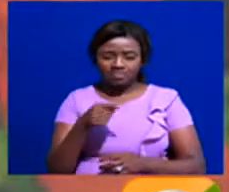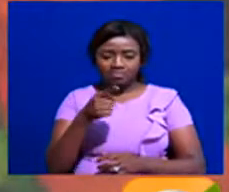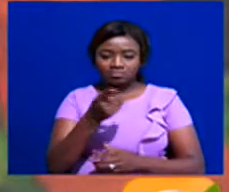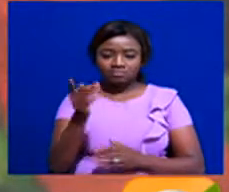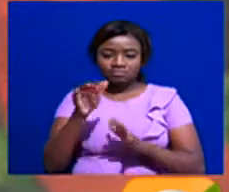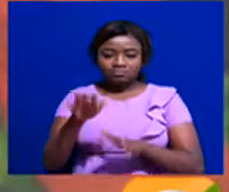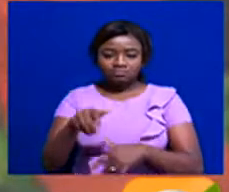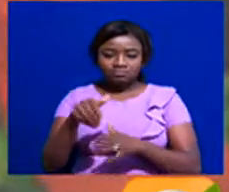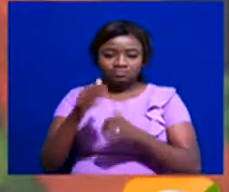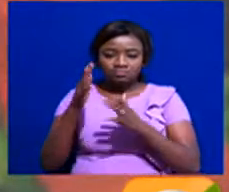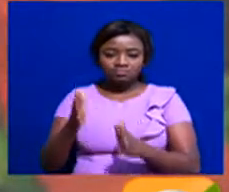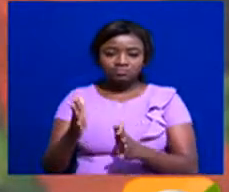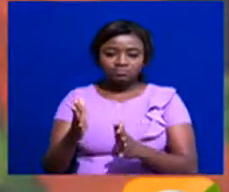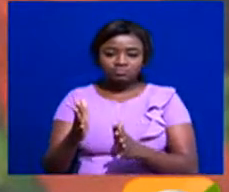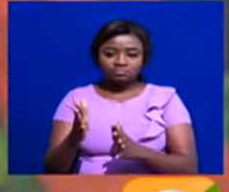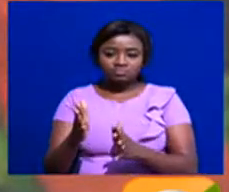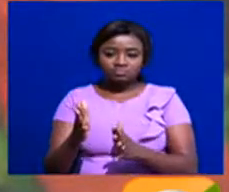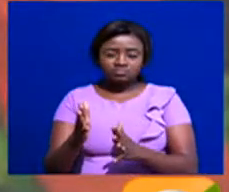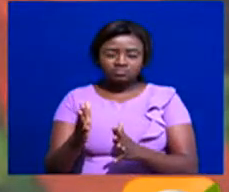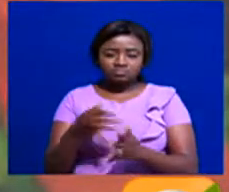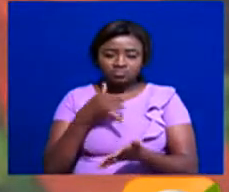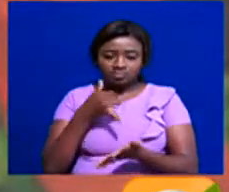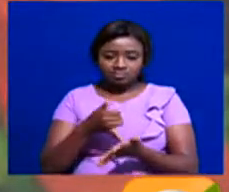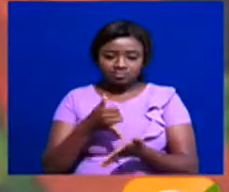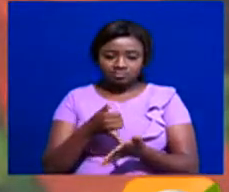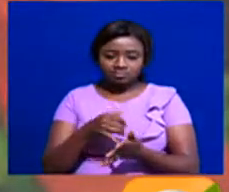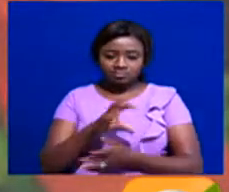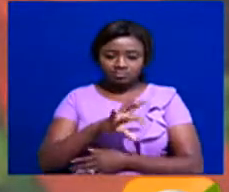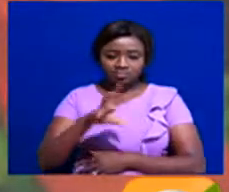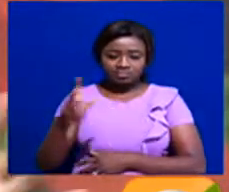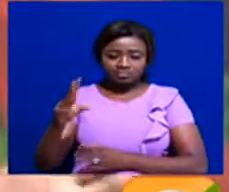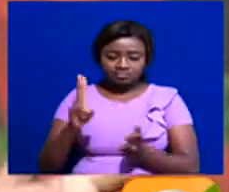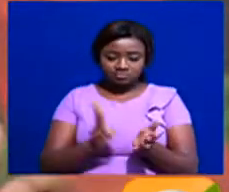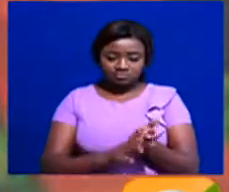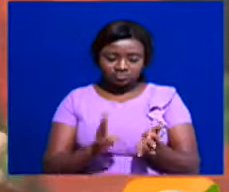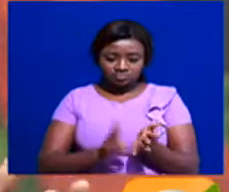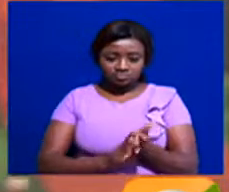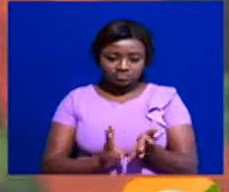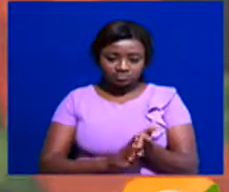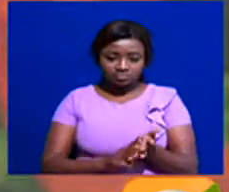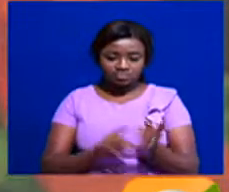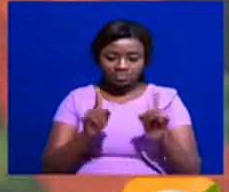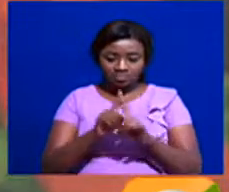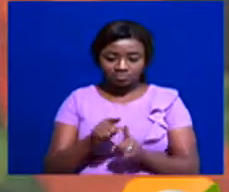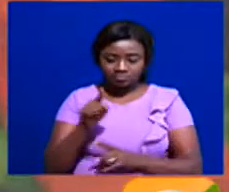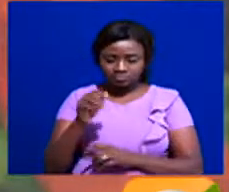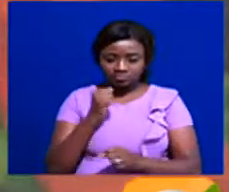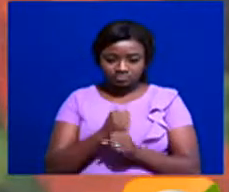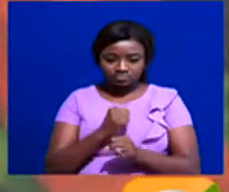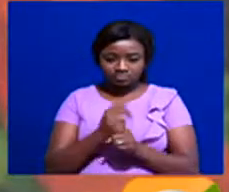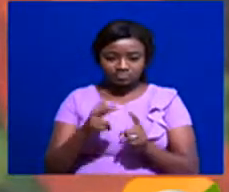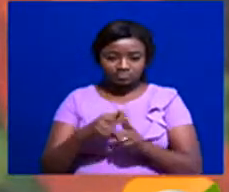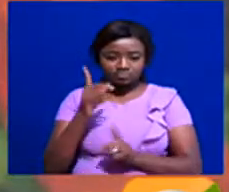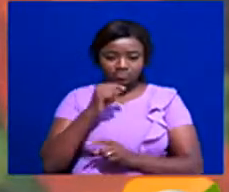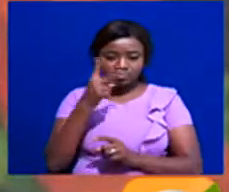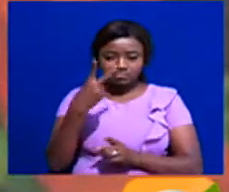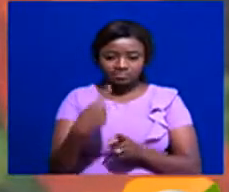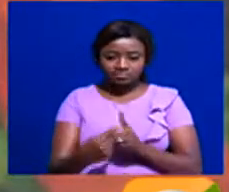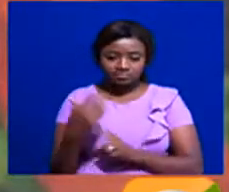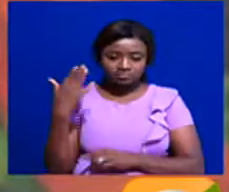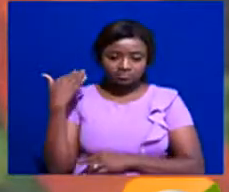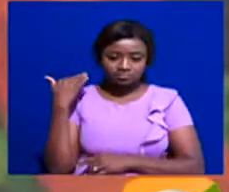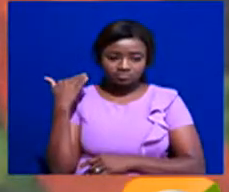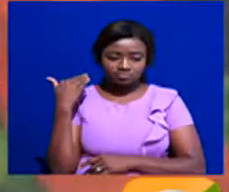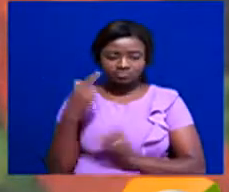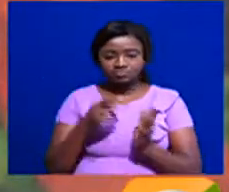actually within the county of Migori. This particular pilot started only 2 years ago, and therefore